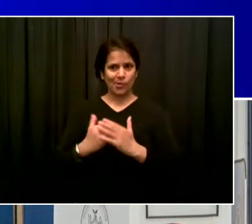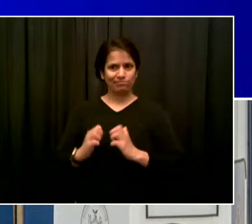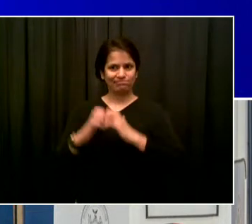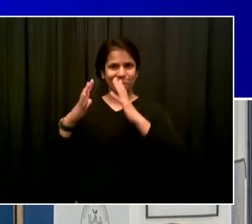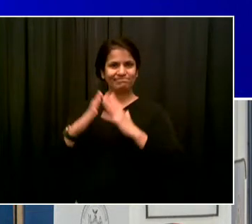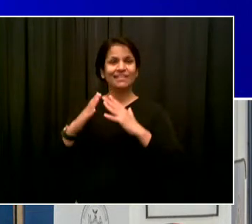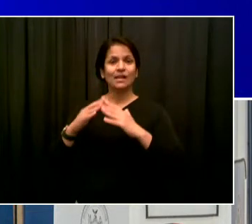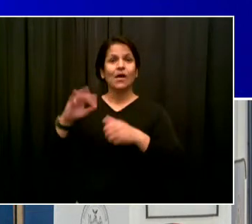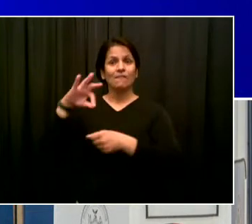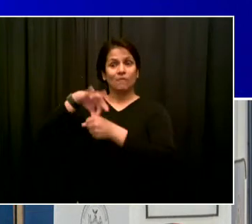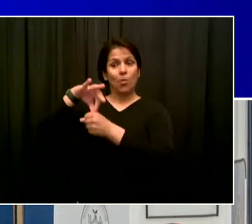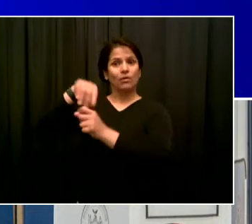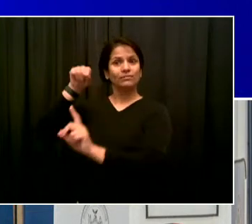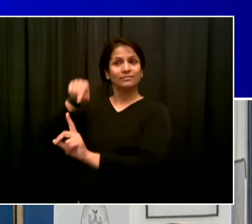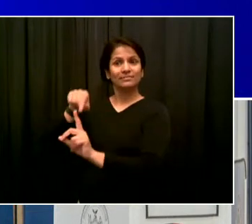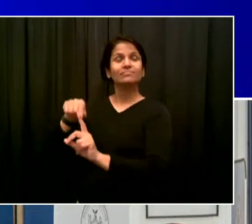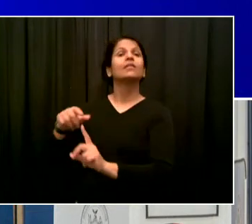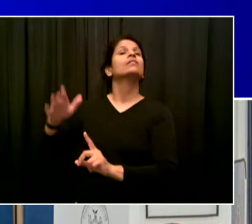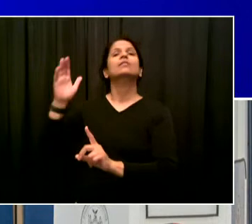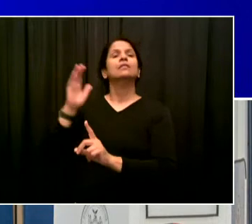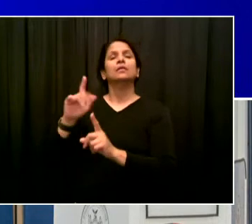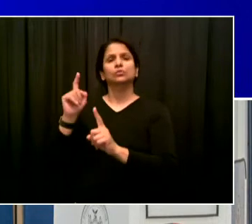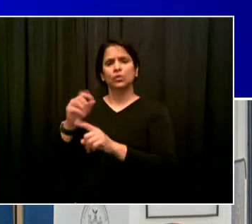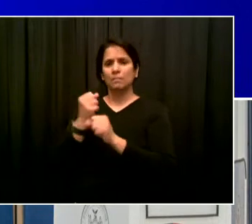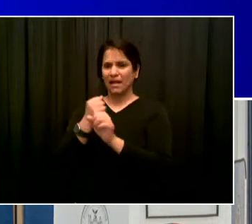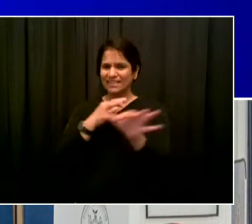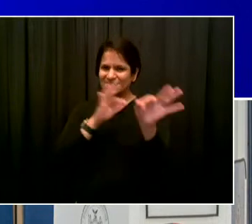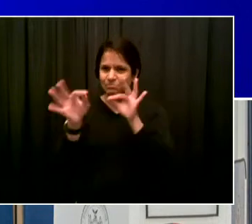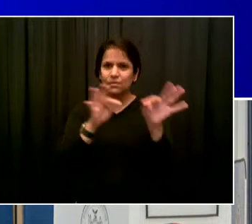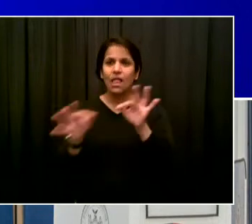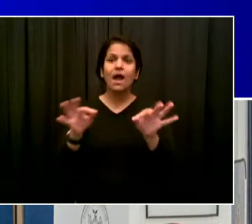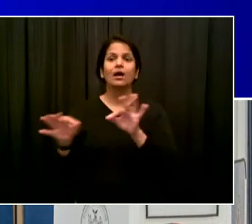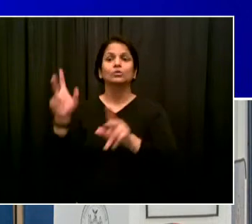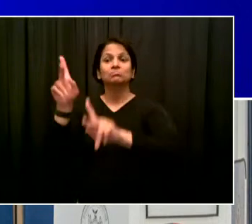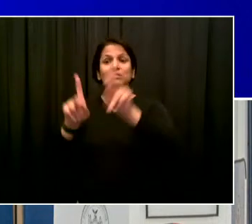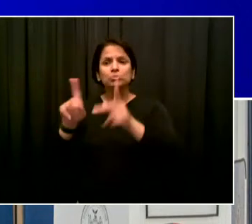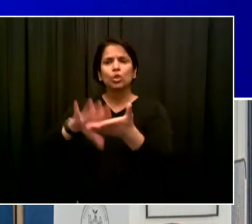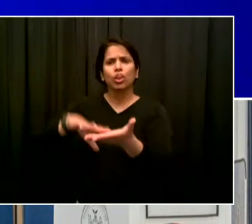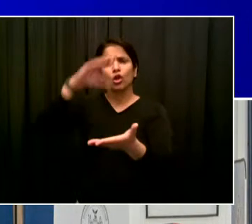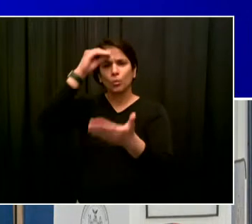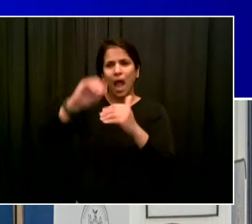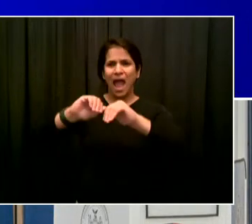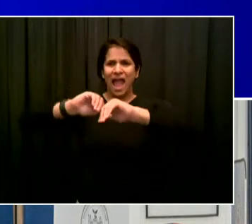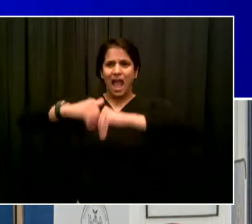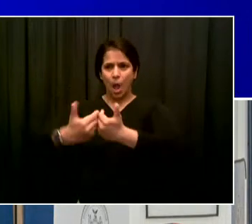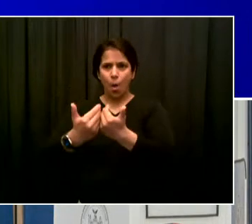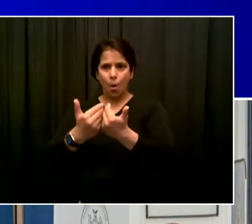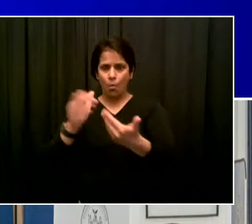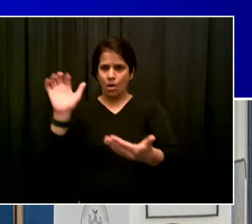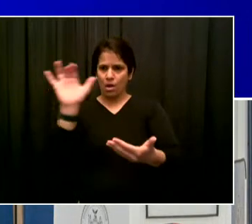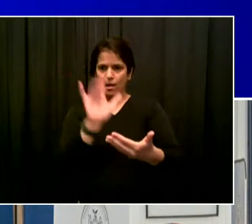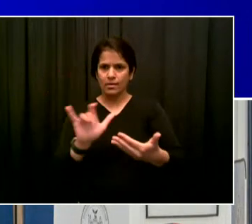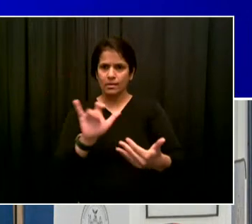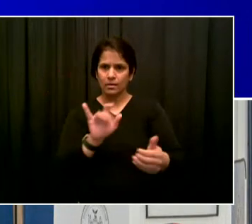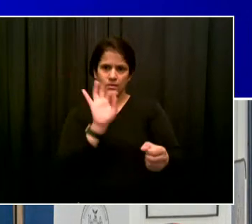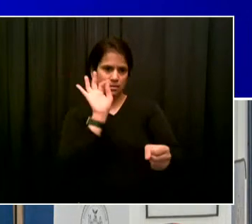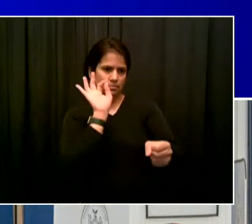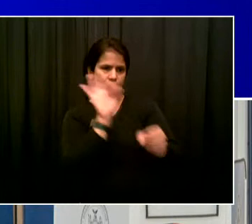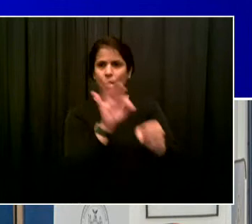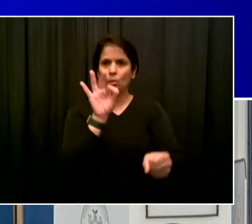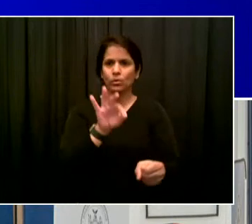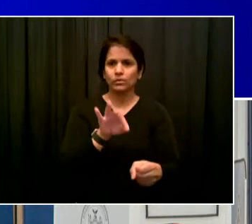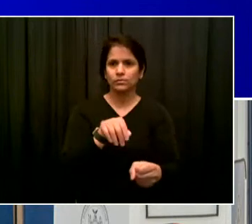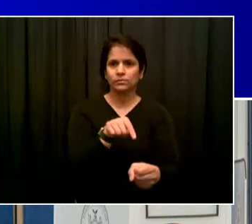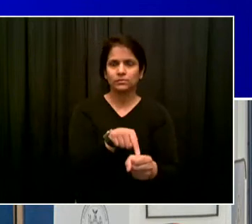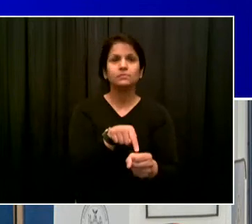them get ready to vote in this new way because it's momentous, it will have a big impact. But we're doing an election, we're having an election